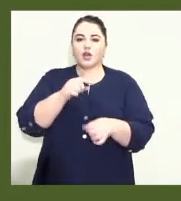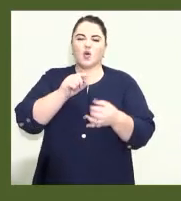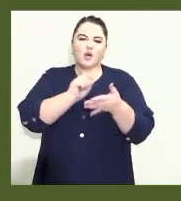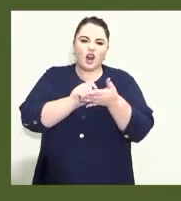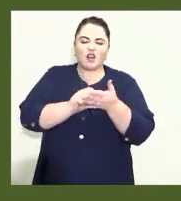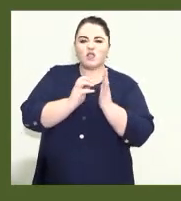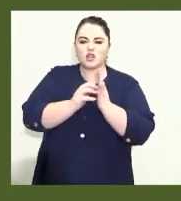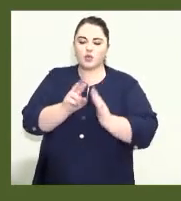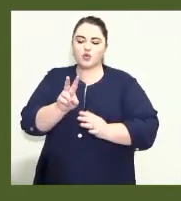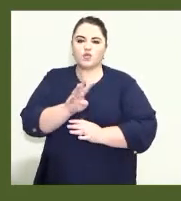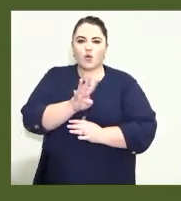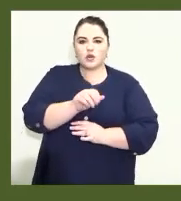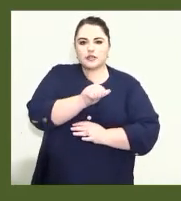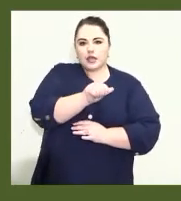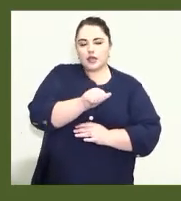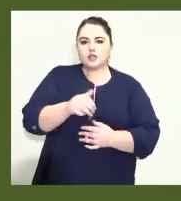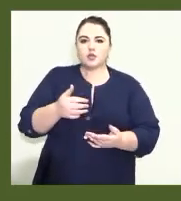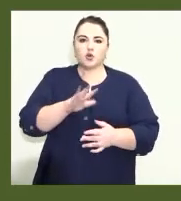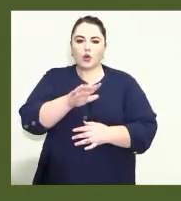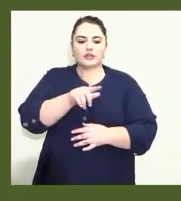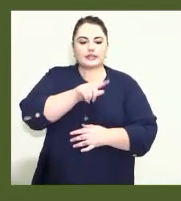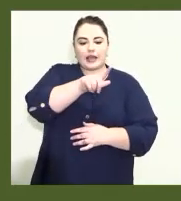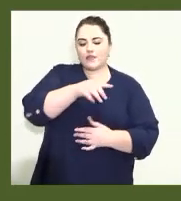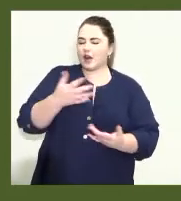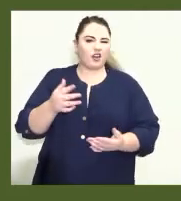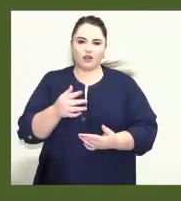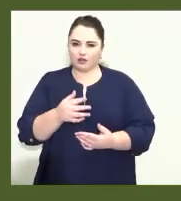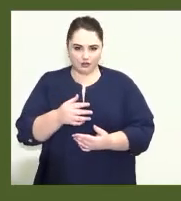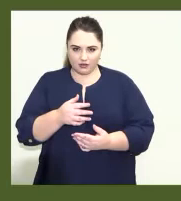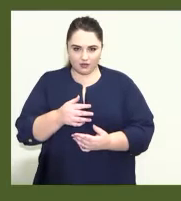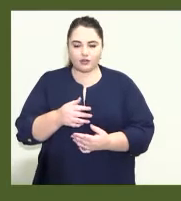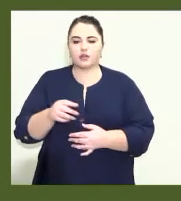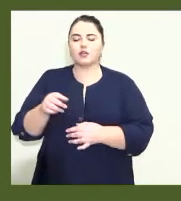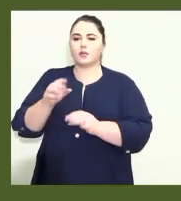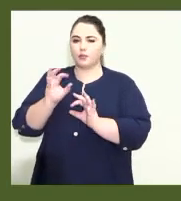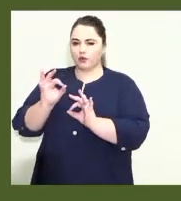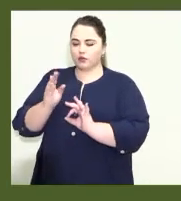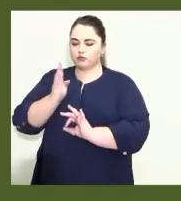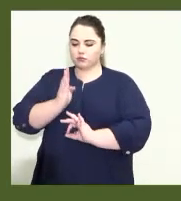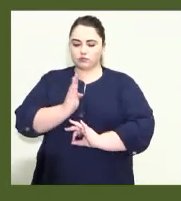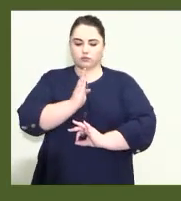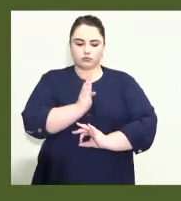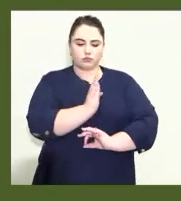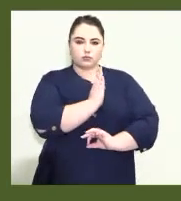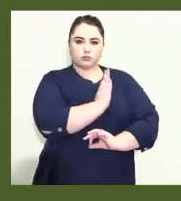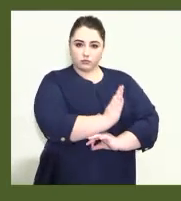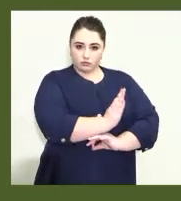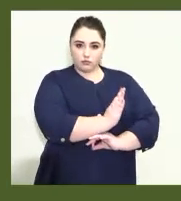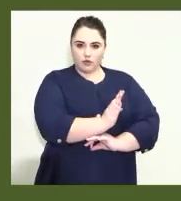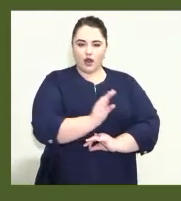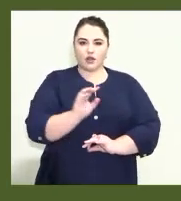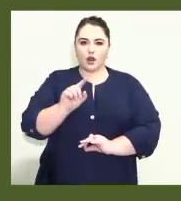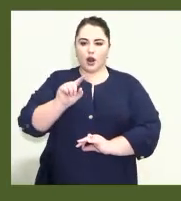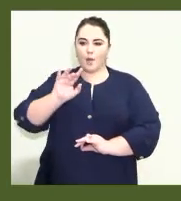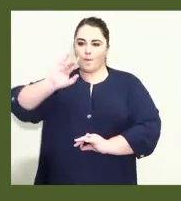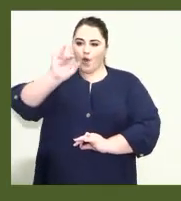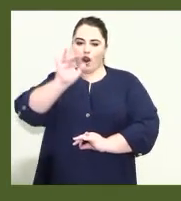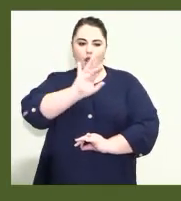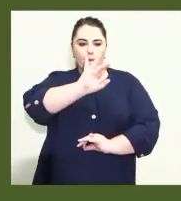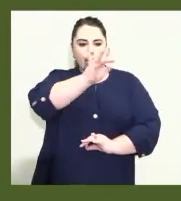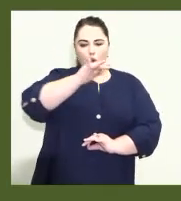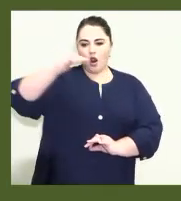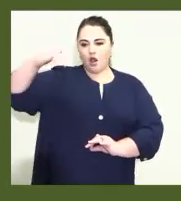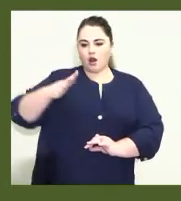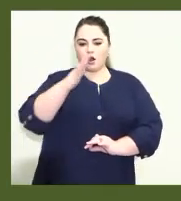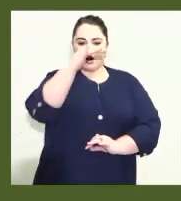2, 4, 6, for instance, as an example. You can't then write 7. That's incorrect scale. Then you're simply going to plot your points,